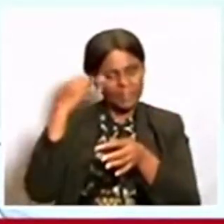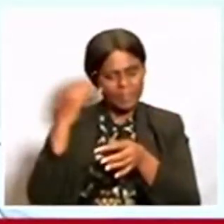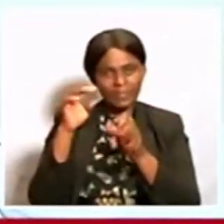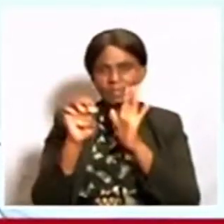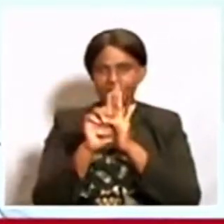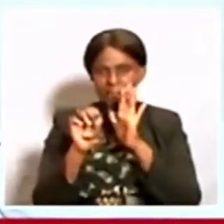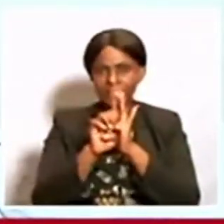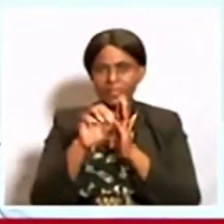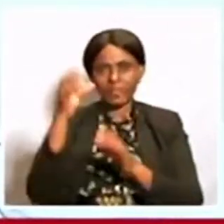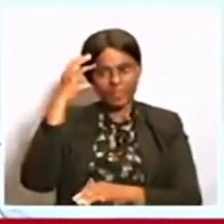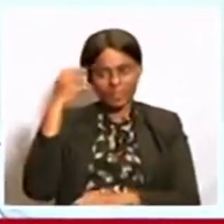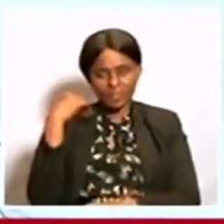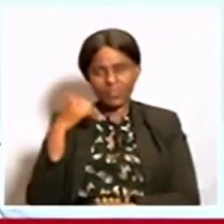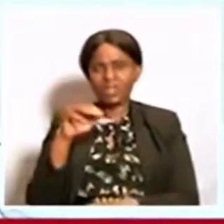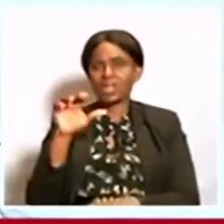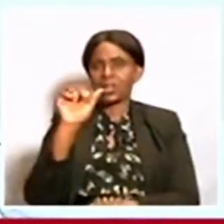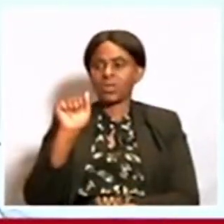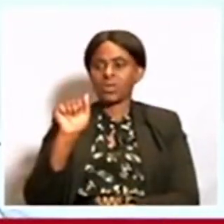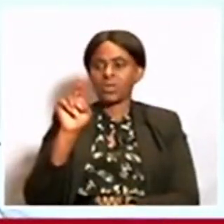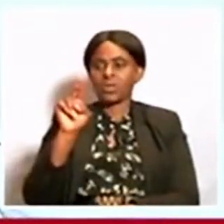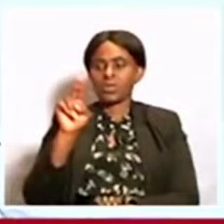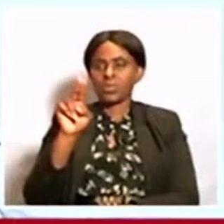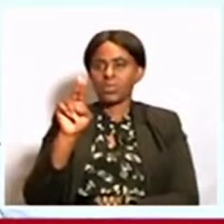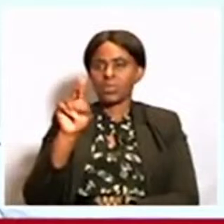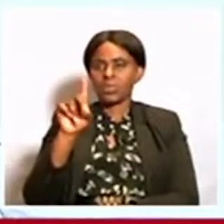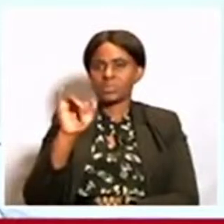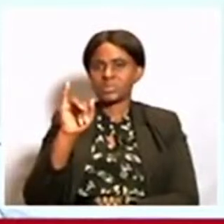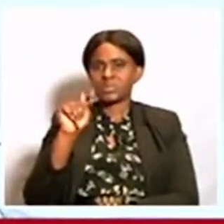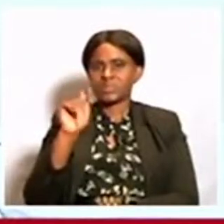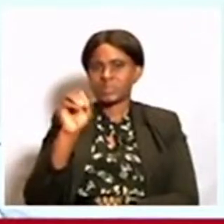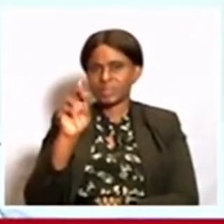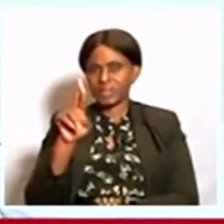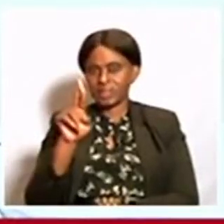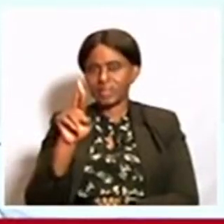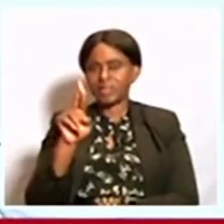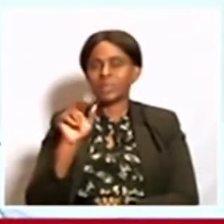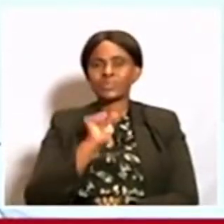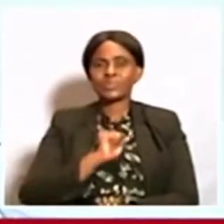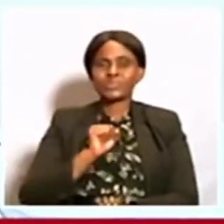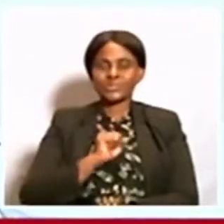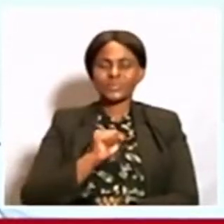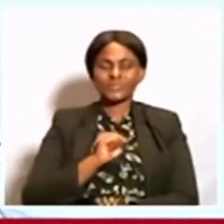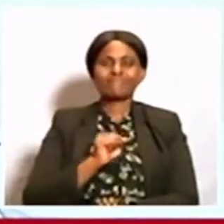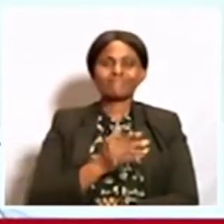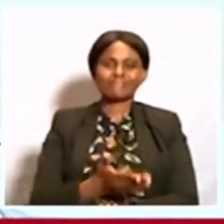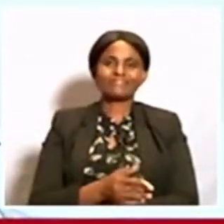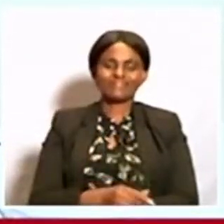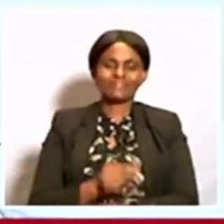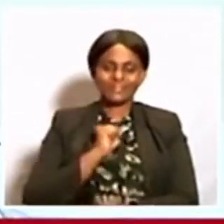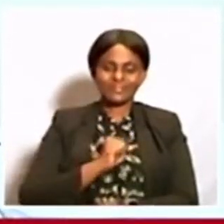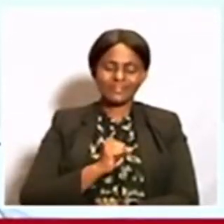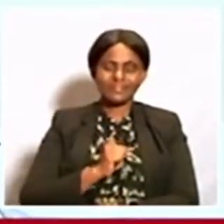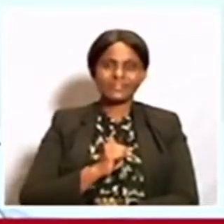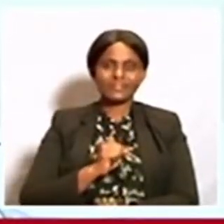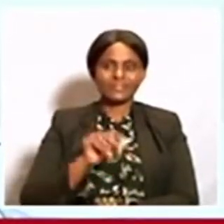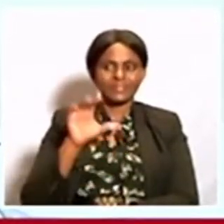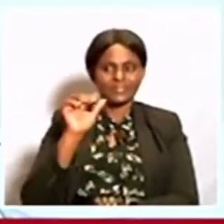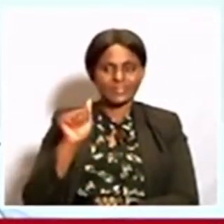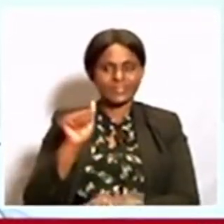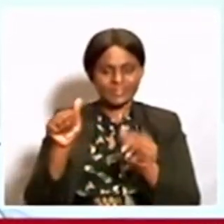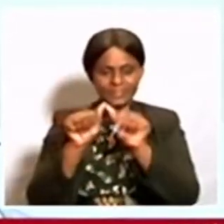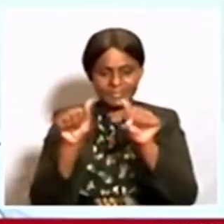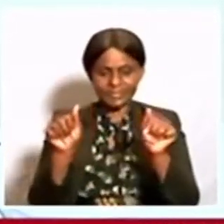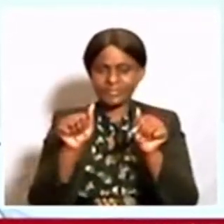like the Office of the Auditor General, Attorney General, sorry, I'm used to our neighbors, Attorney General, then